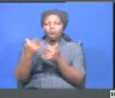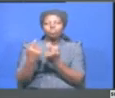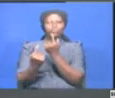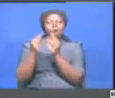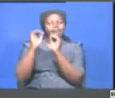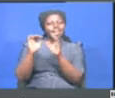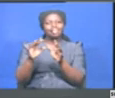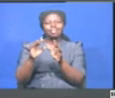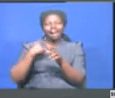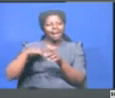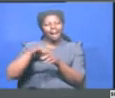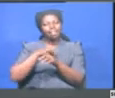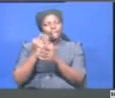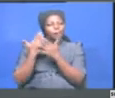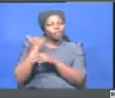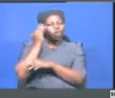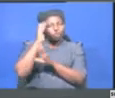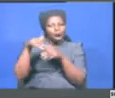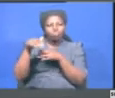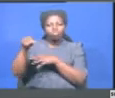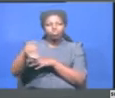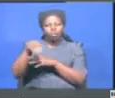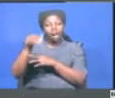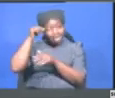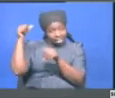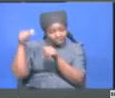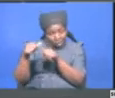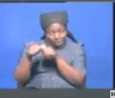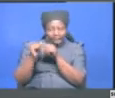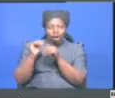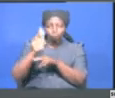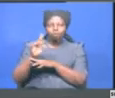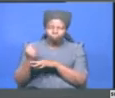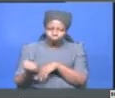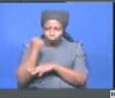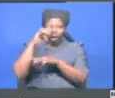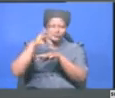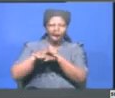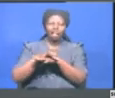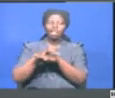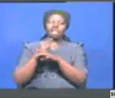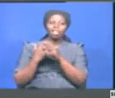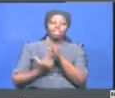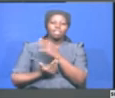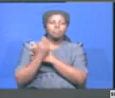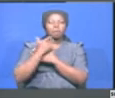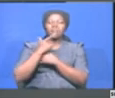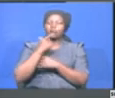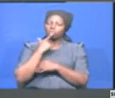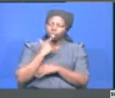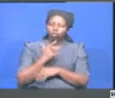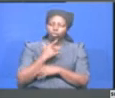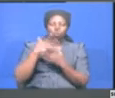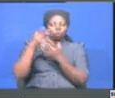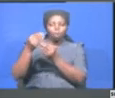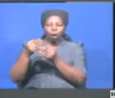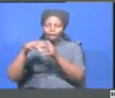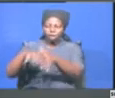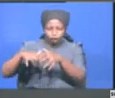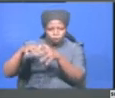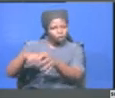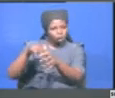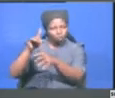know how to do certain things. I remember I used to wake up early morning. I was told that go and palilia at least one line before you go to school. And then when you come